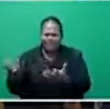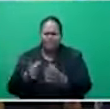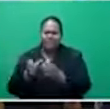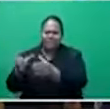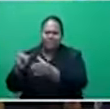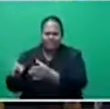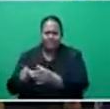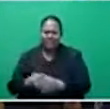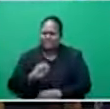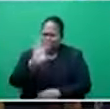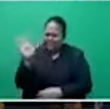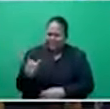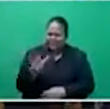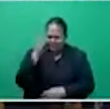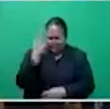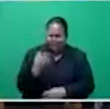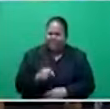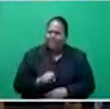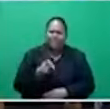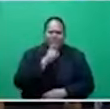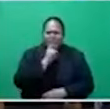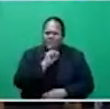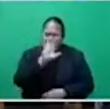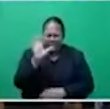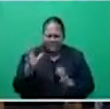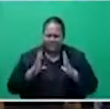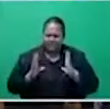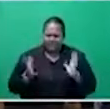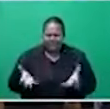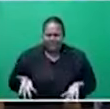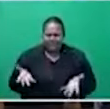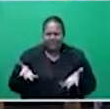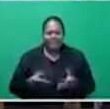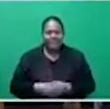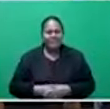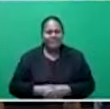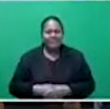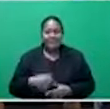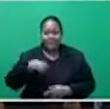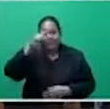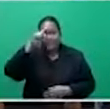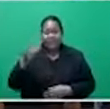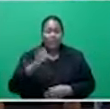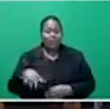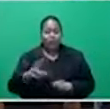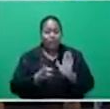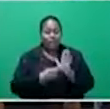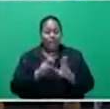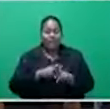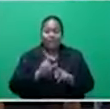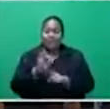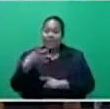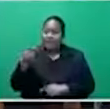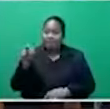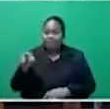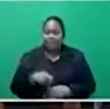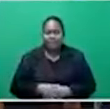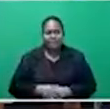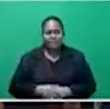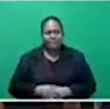Mr. Speaker, that's fine. You can have dinner wherever you like. That's fine. Mr. Speaker, sir, I understand all of NFP were there and other of their supporters and all. But Mr. Speaker,